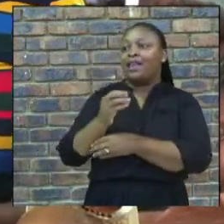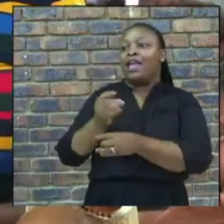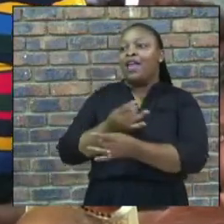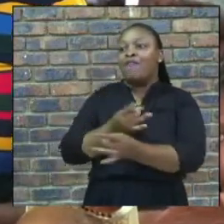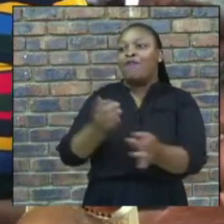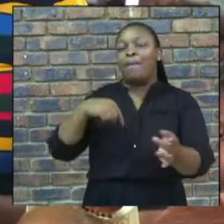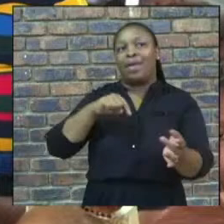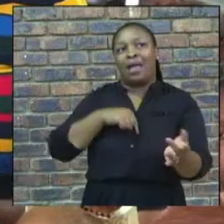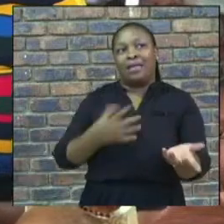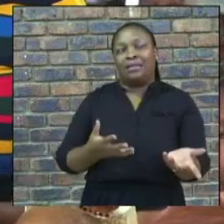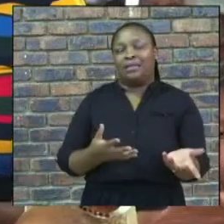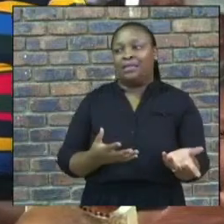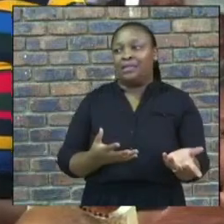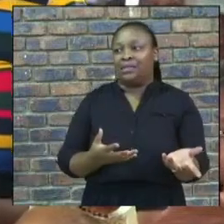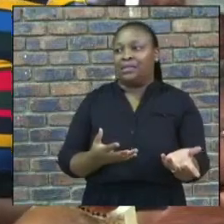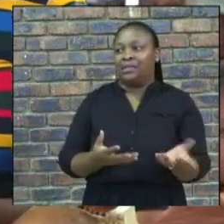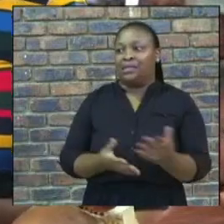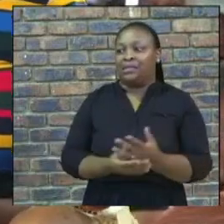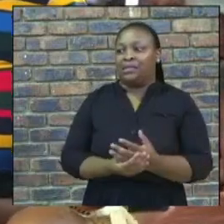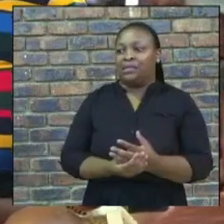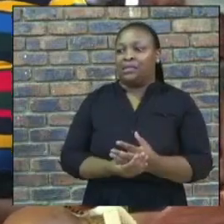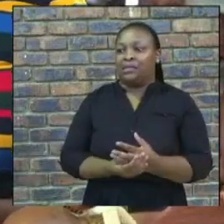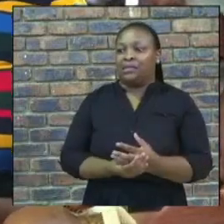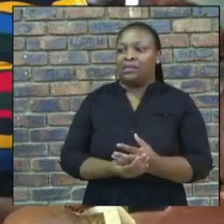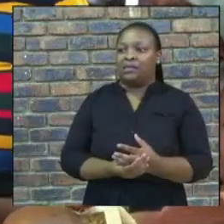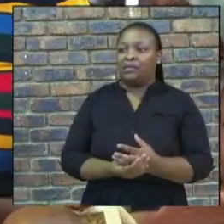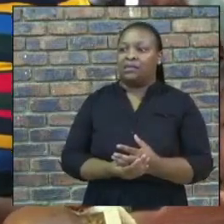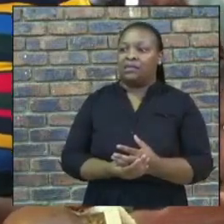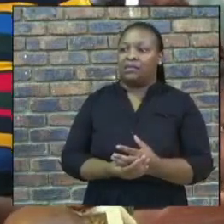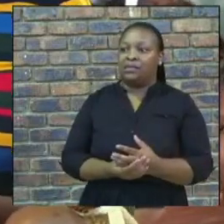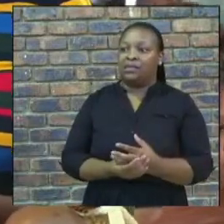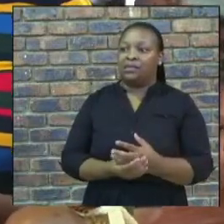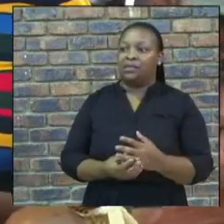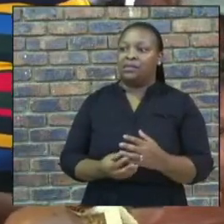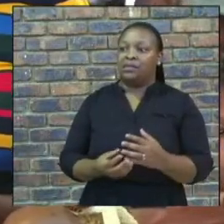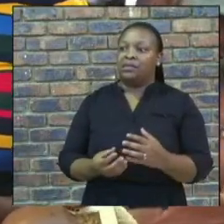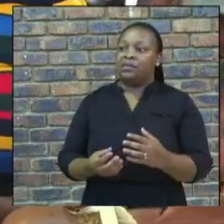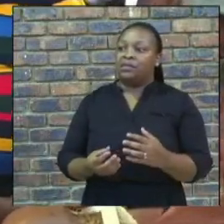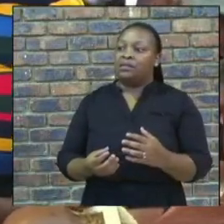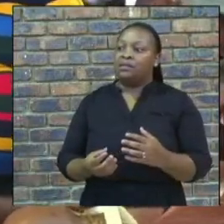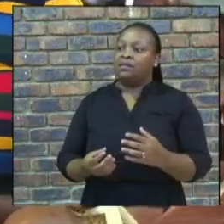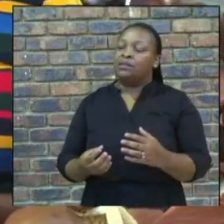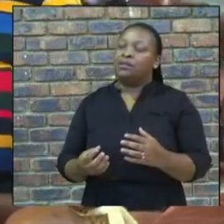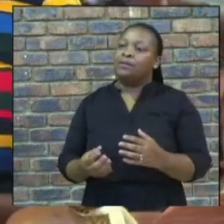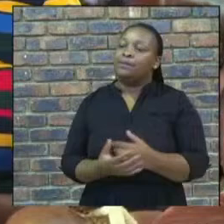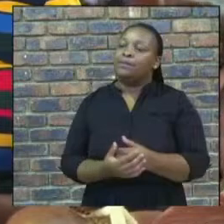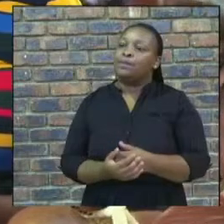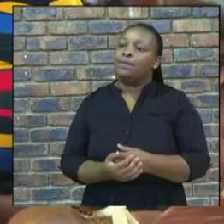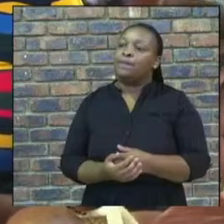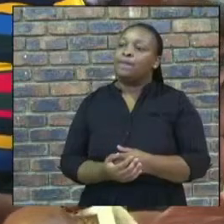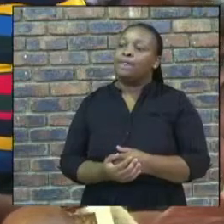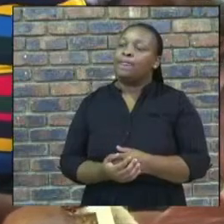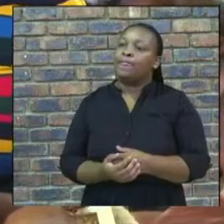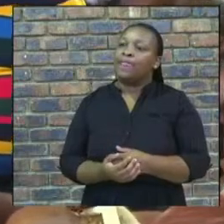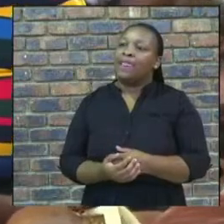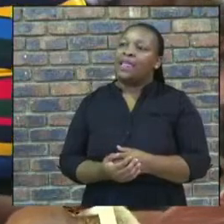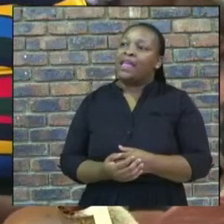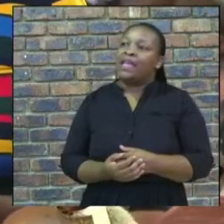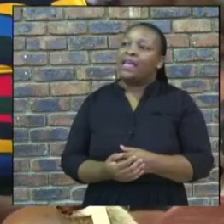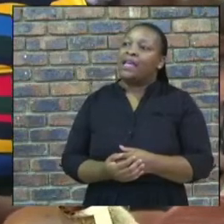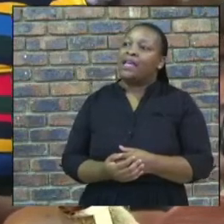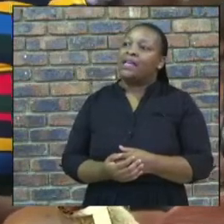compile this bill and the minds that have come with it, that it becomes